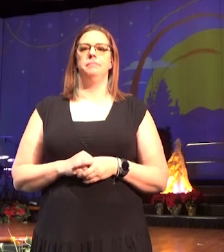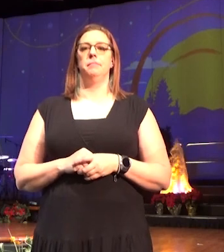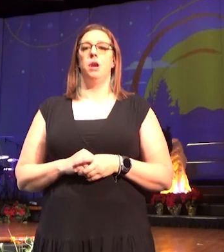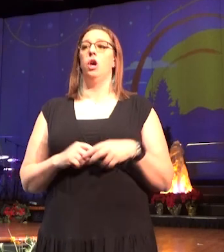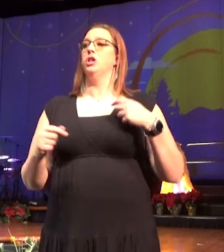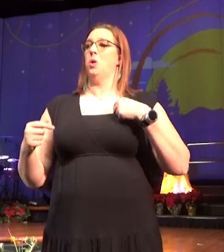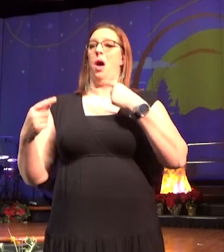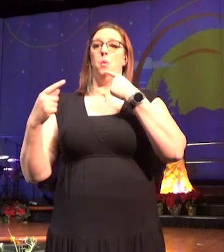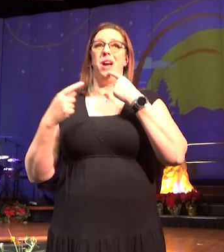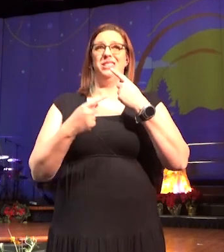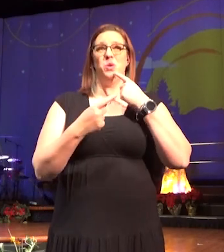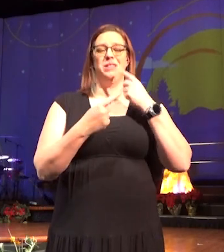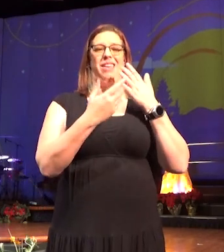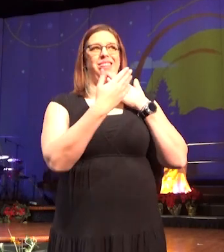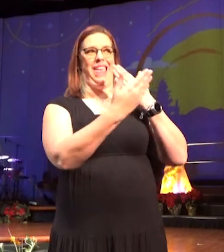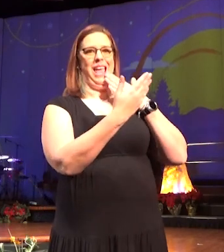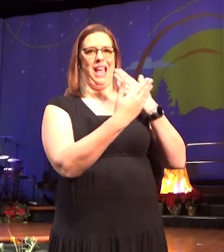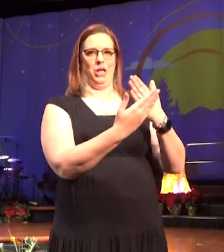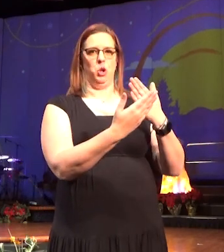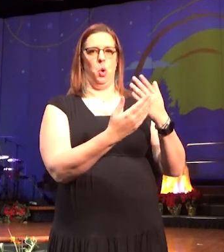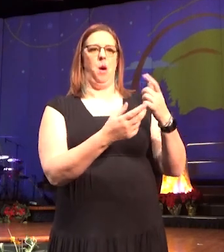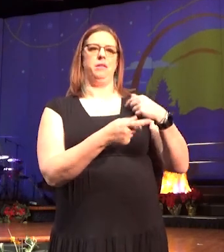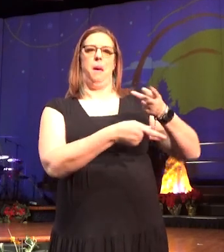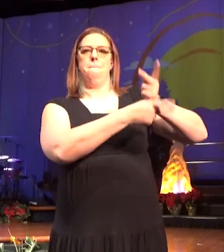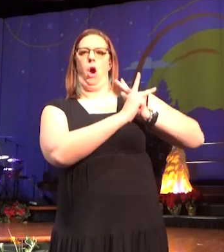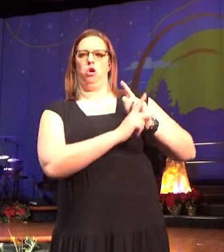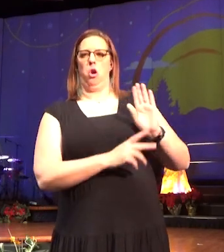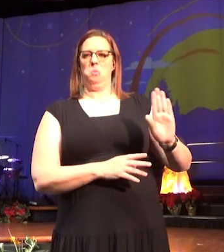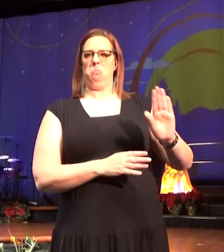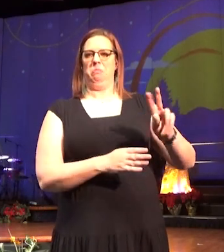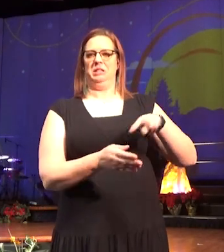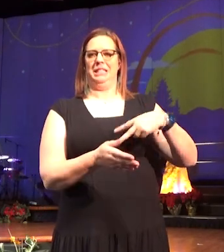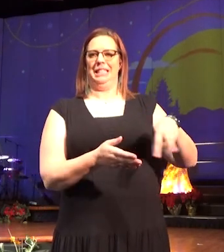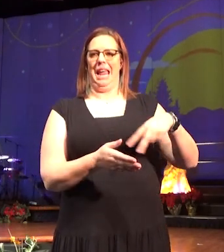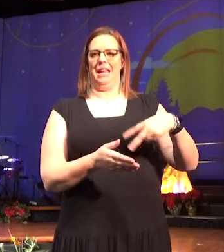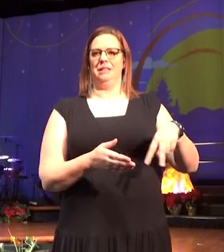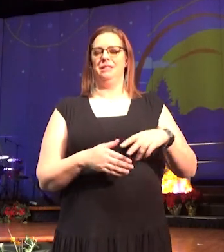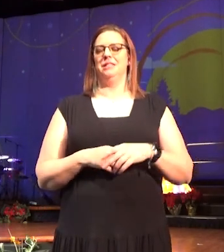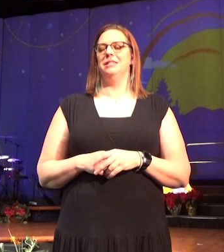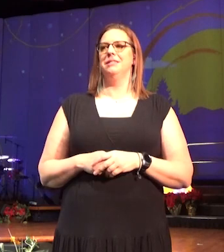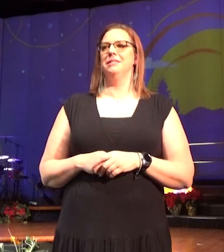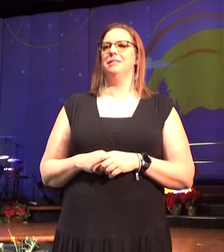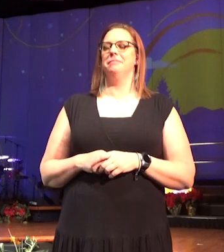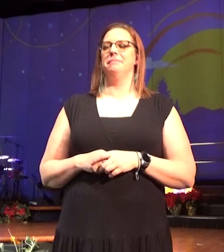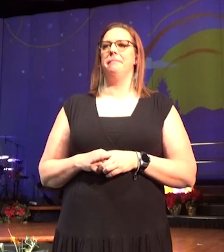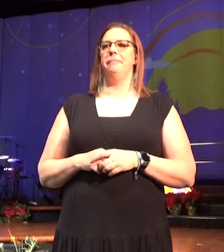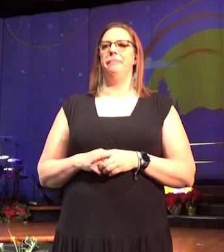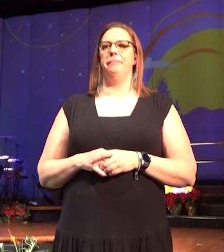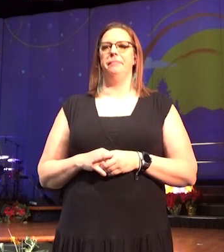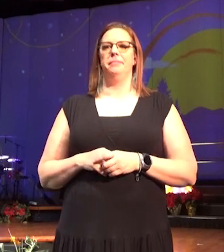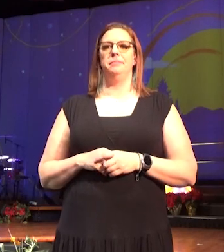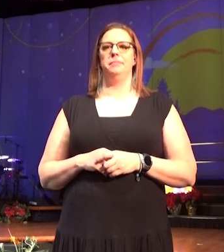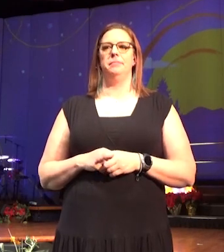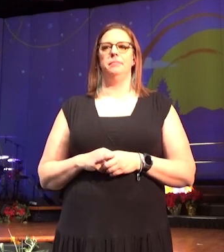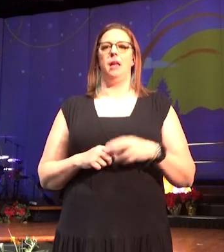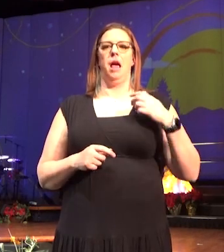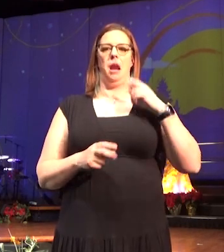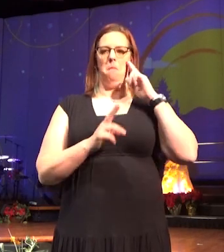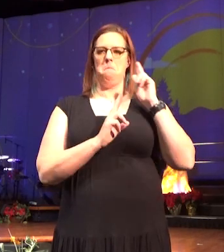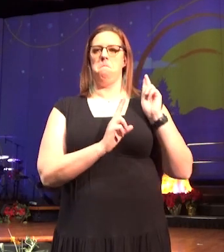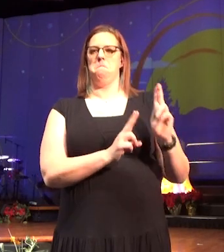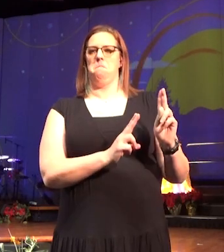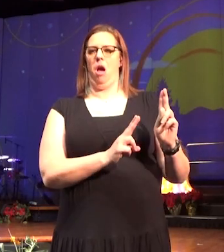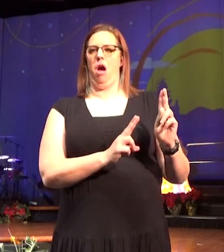So I want to say thank you to them as I borrow this dance from that people and honor